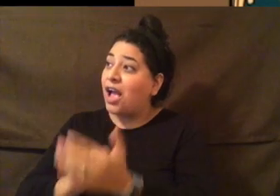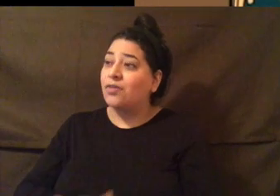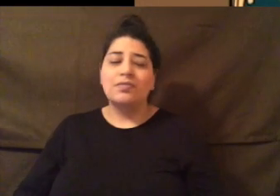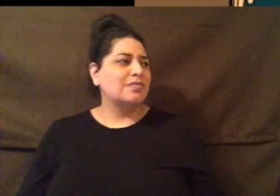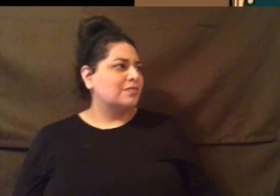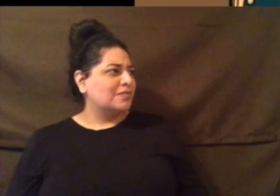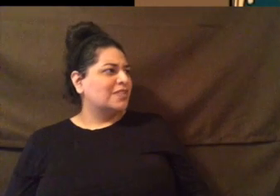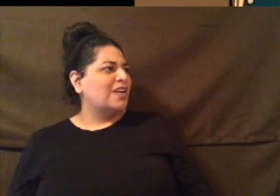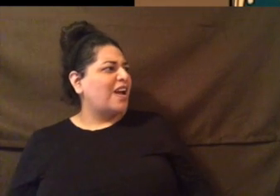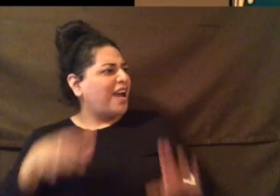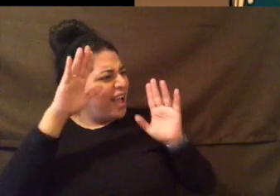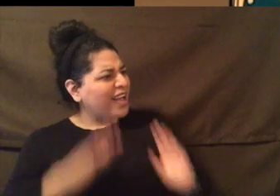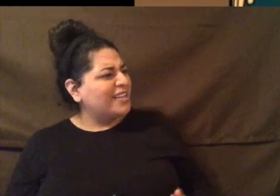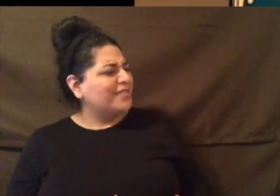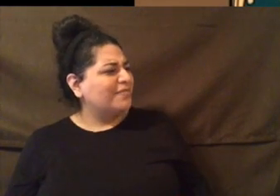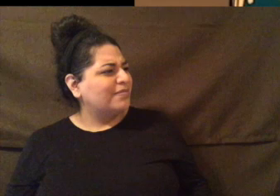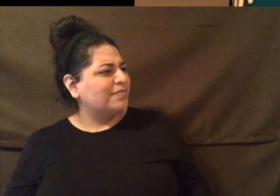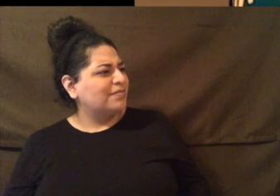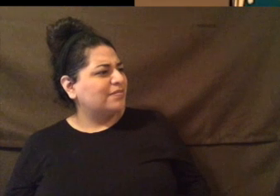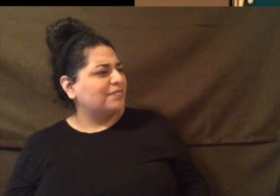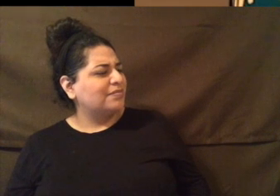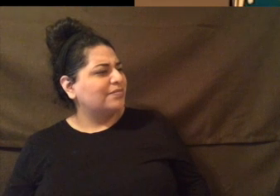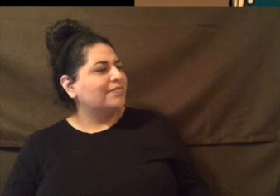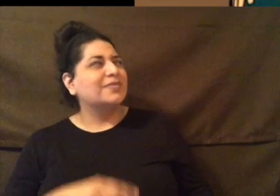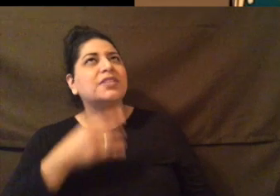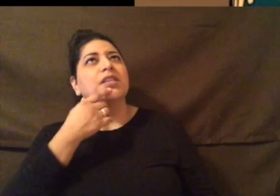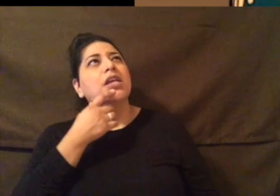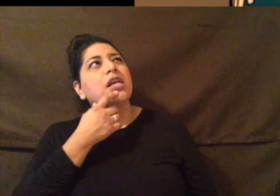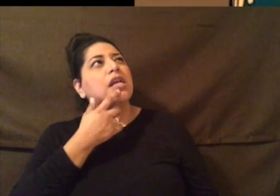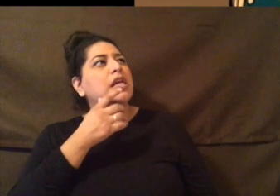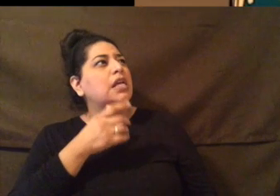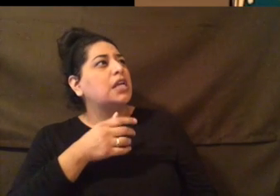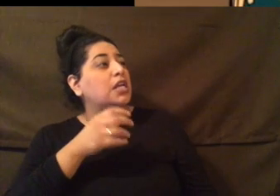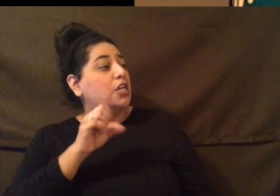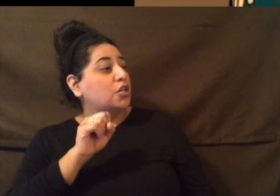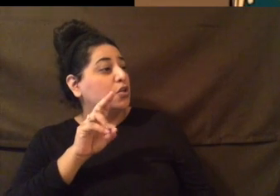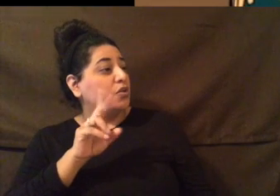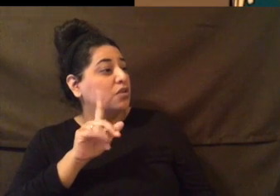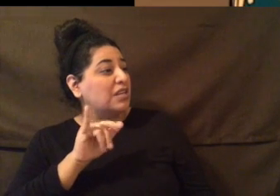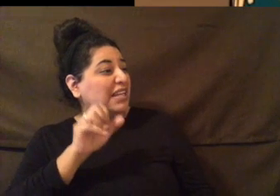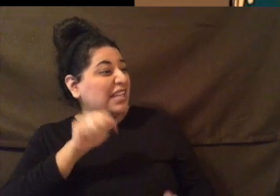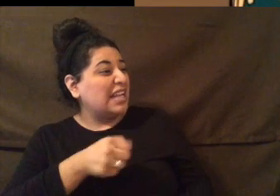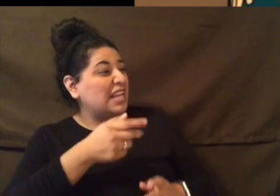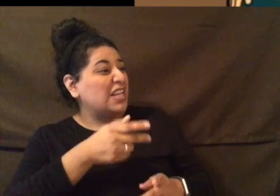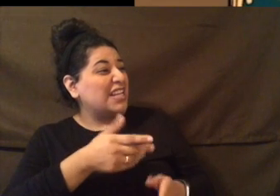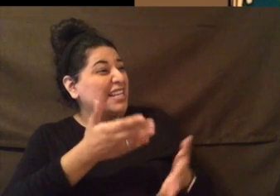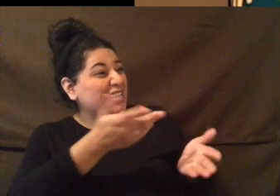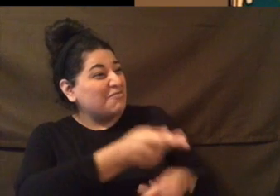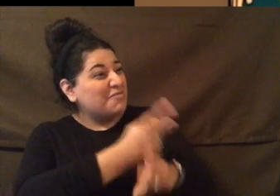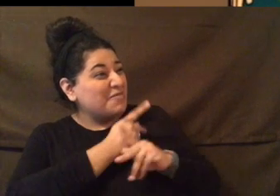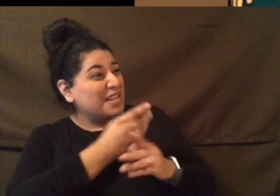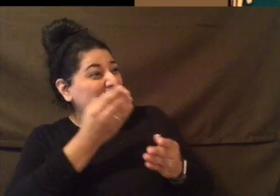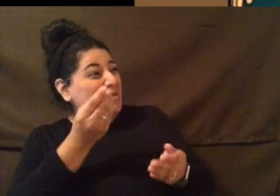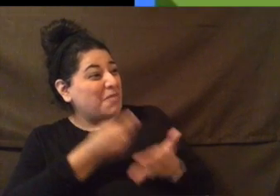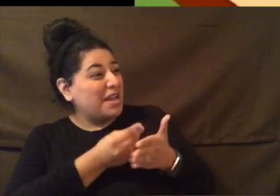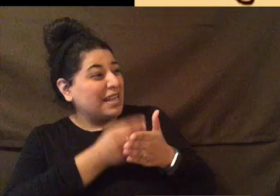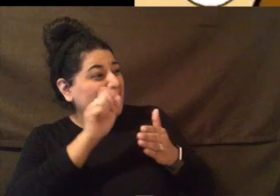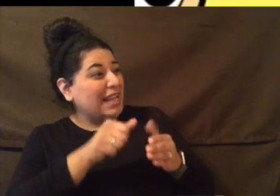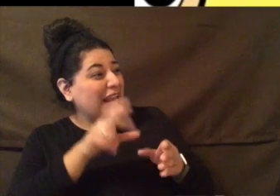That sounds like a great idea. Susie, could you please loan me some money to deposit into my account?